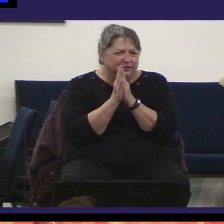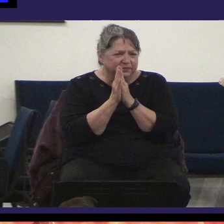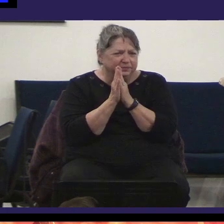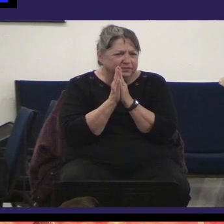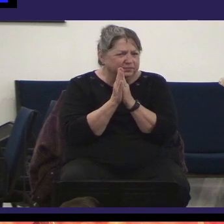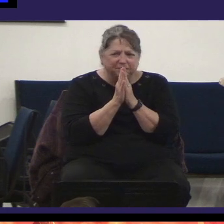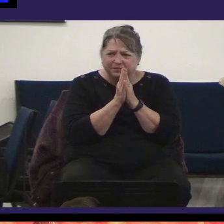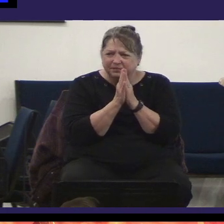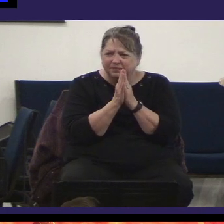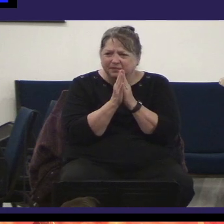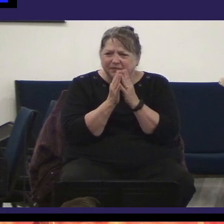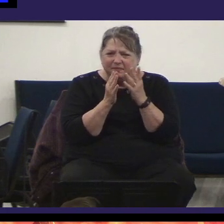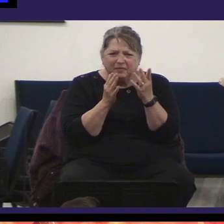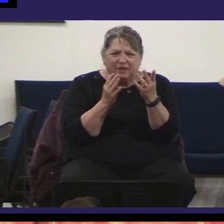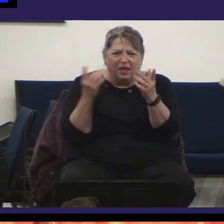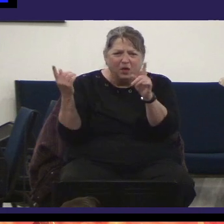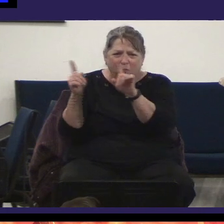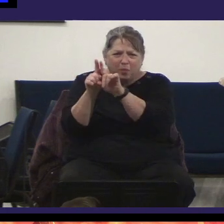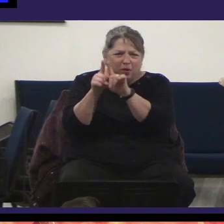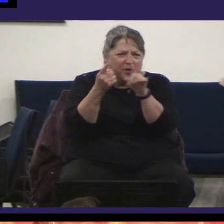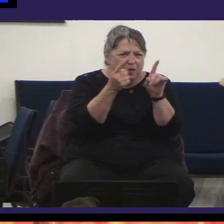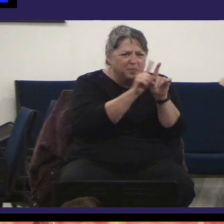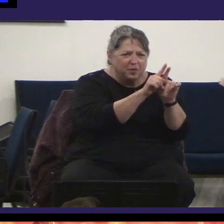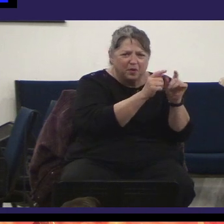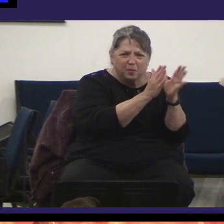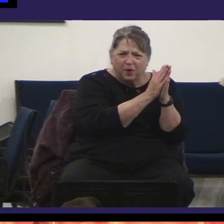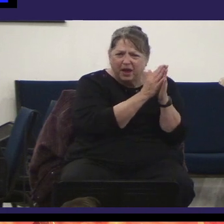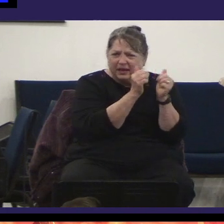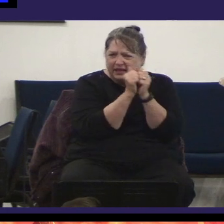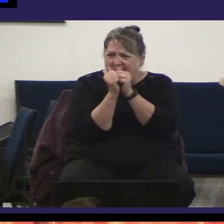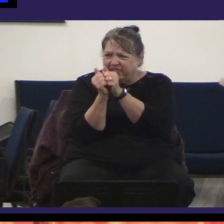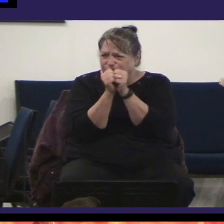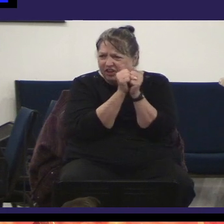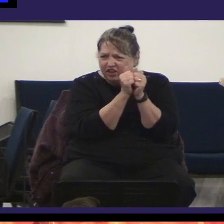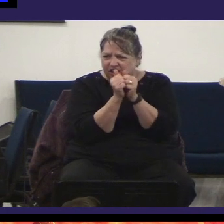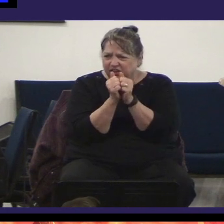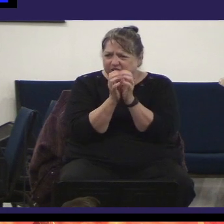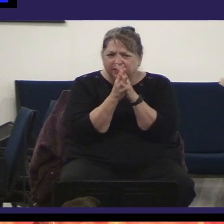They're standing because they know they need prayer about something God said to them.